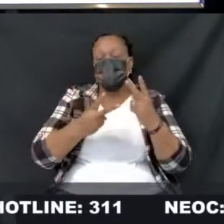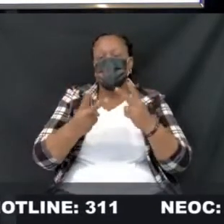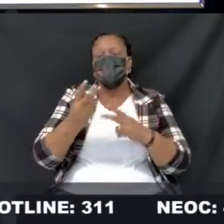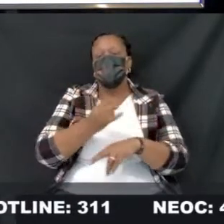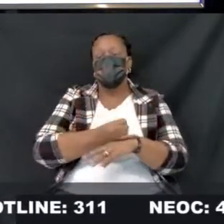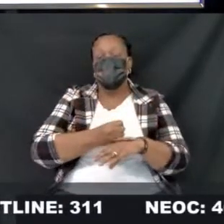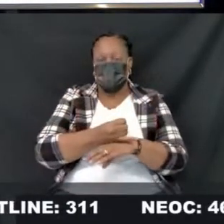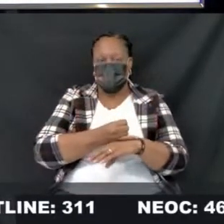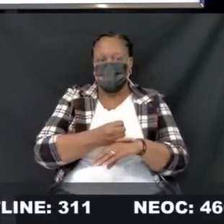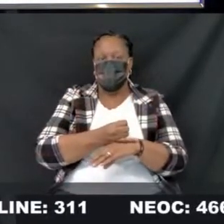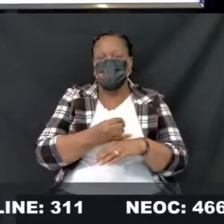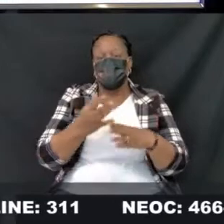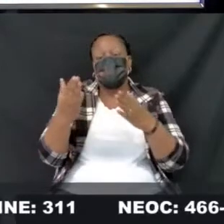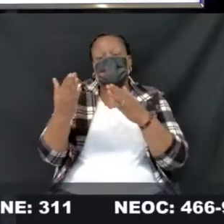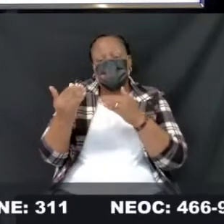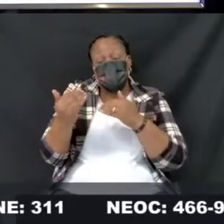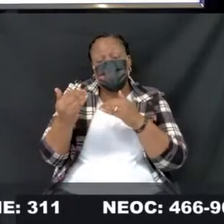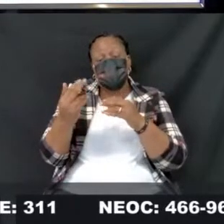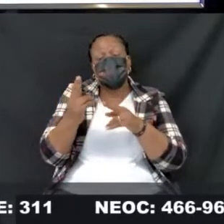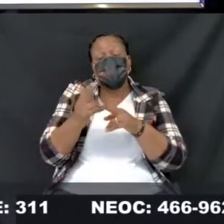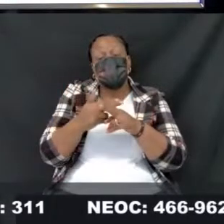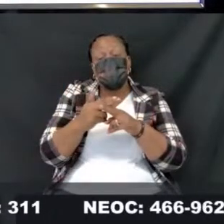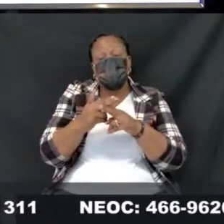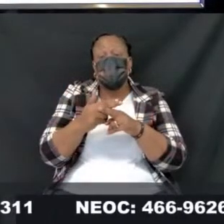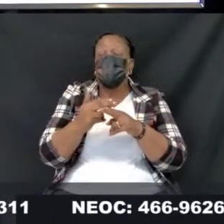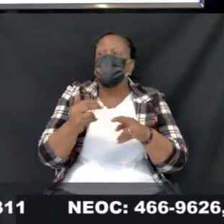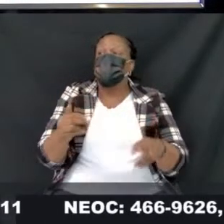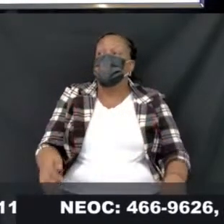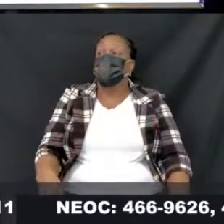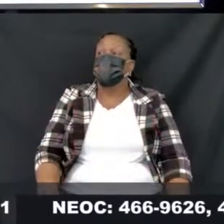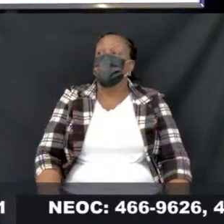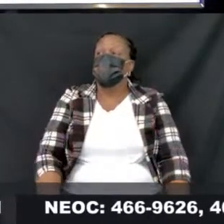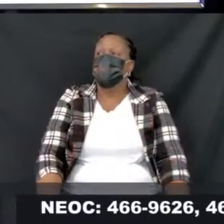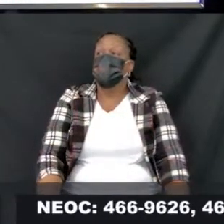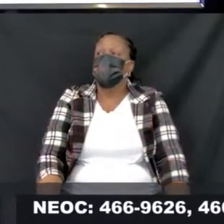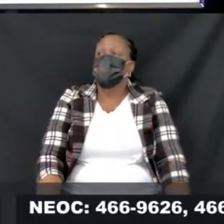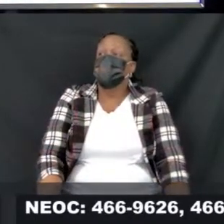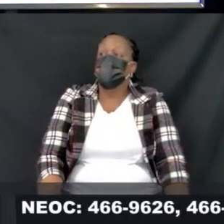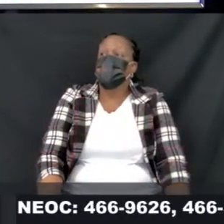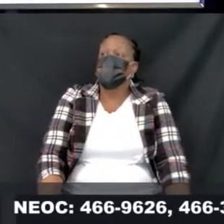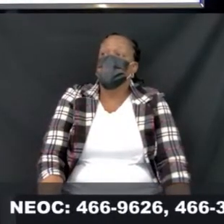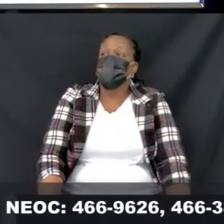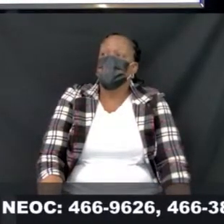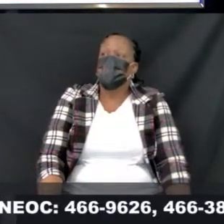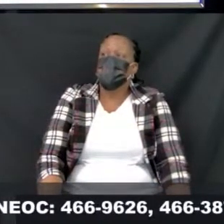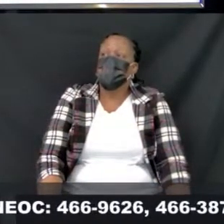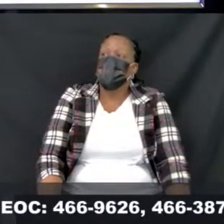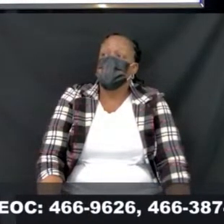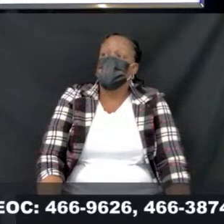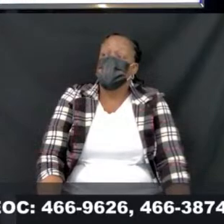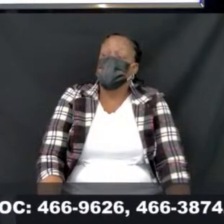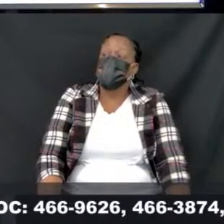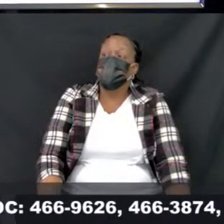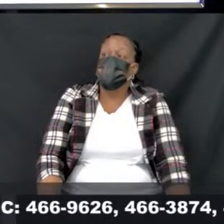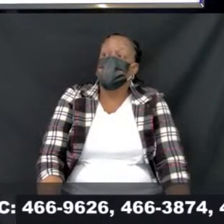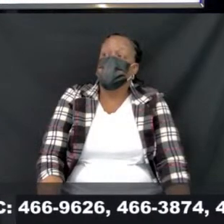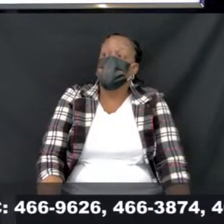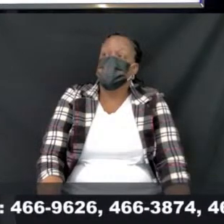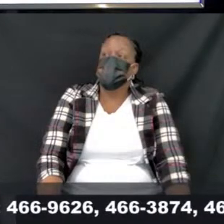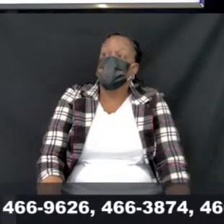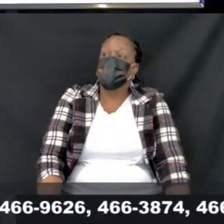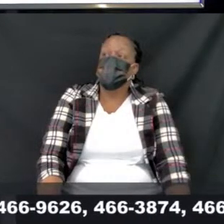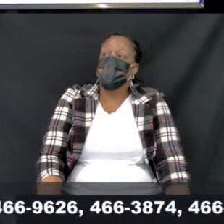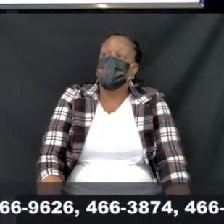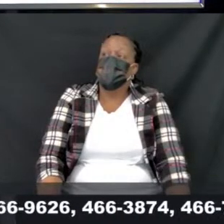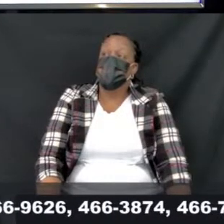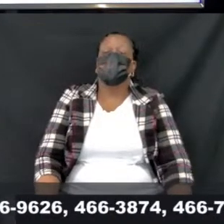as the numbers go down, the CDC can be so kind to consider St. Kitts and Nevis and reduce the classification